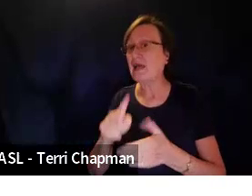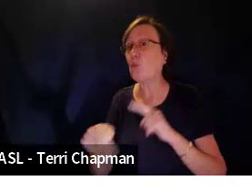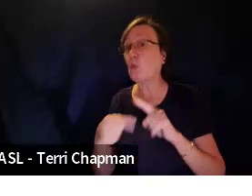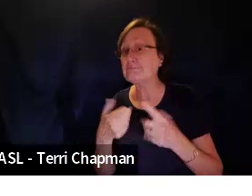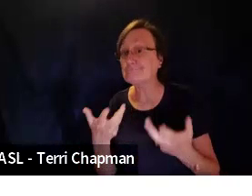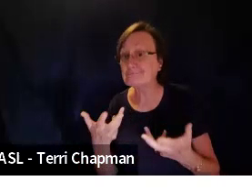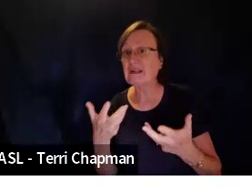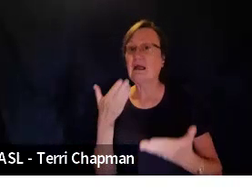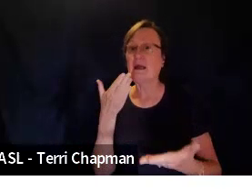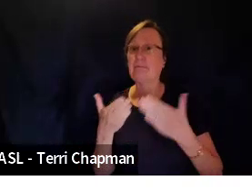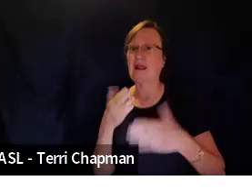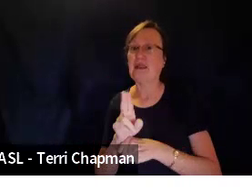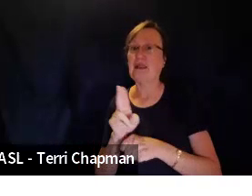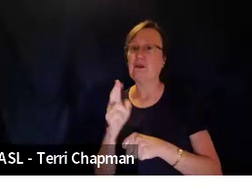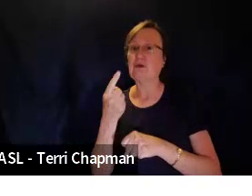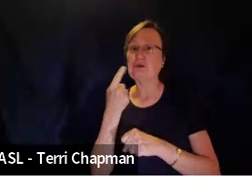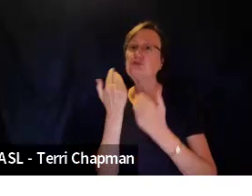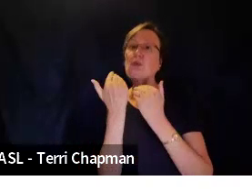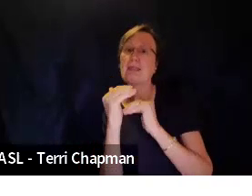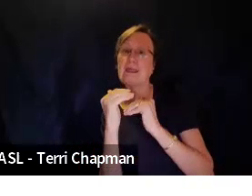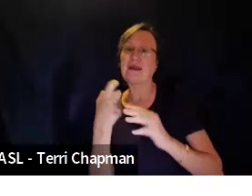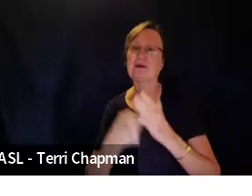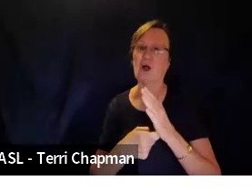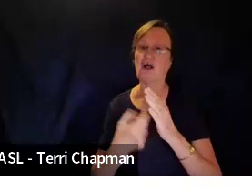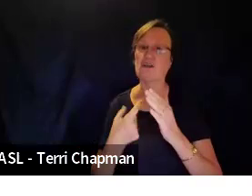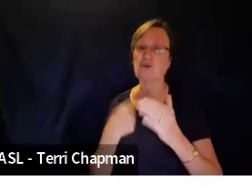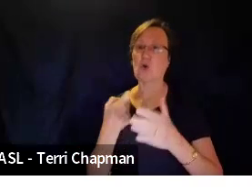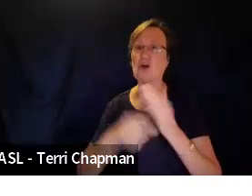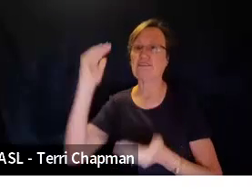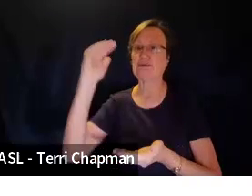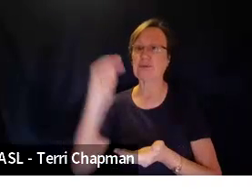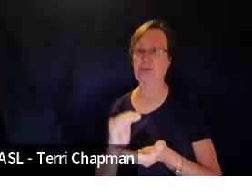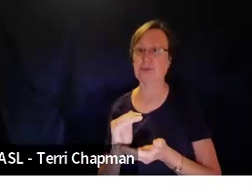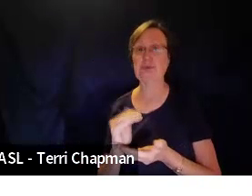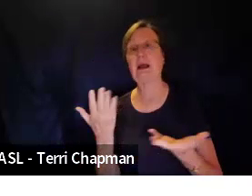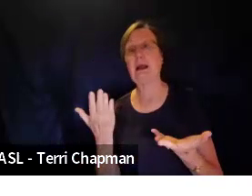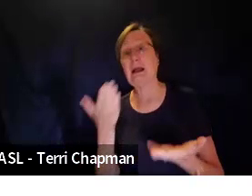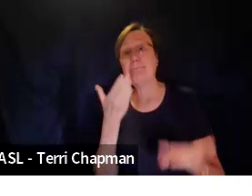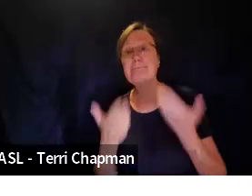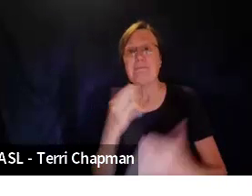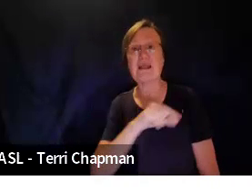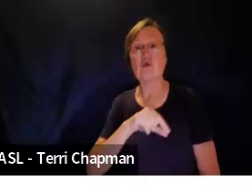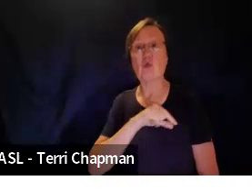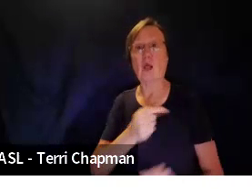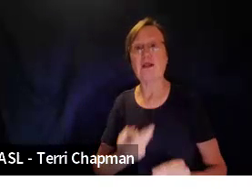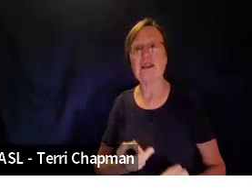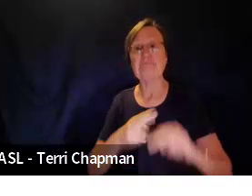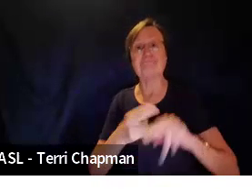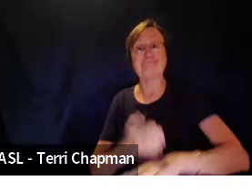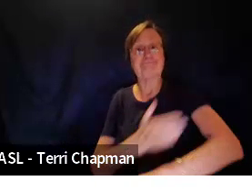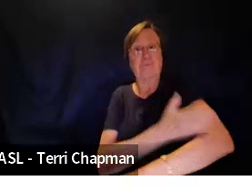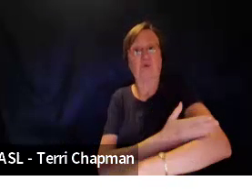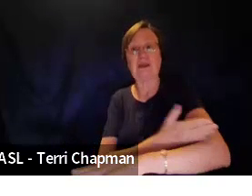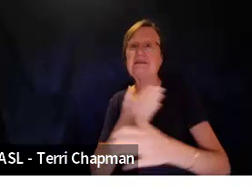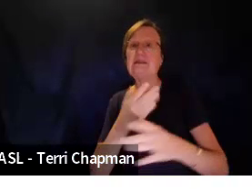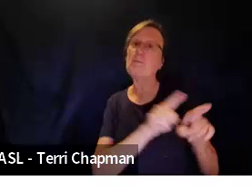be used to contain costs, so to try to make costs lower, and they might be used for quality improvement efforts. But we